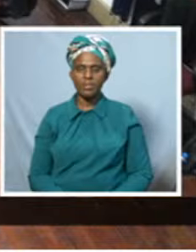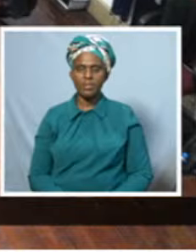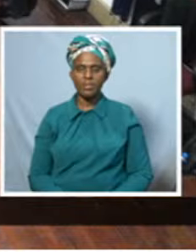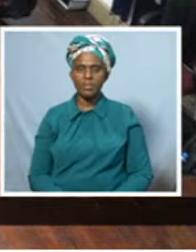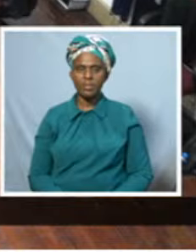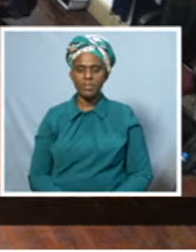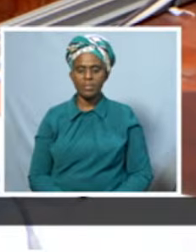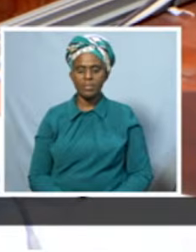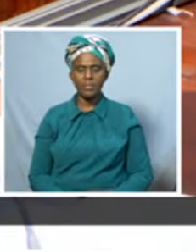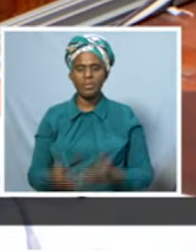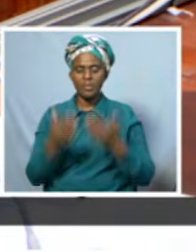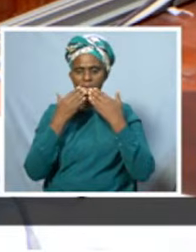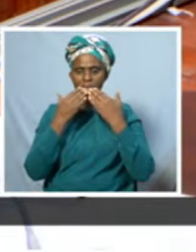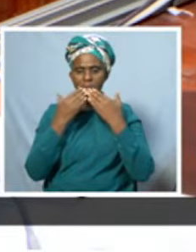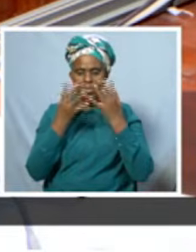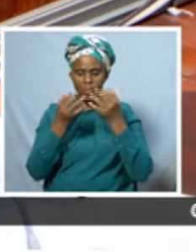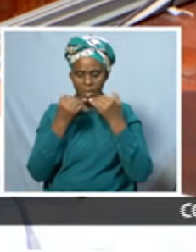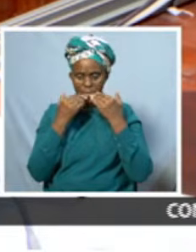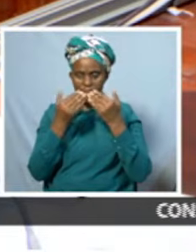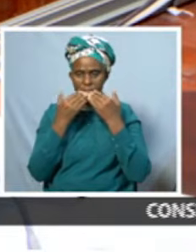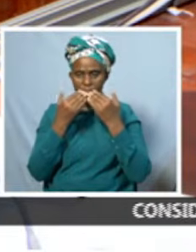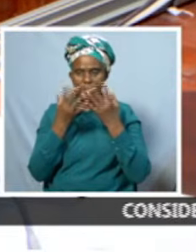We want to appreciate.